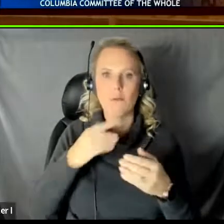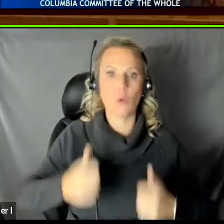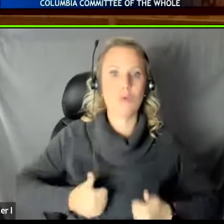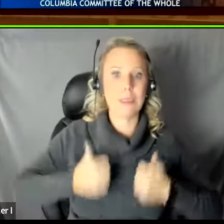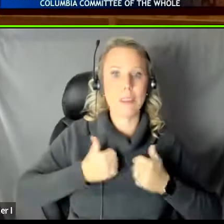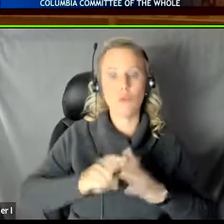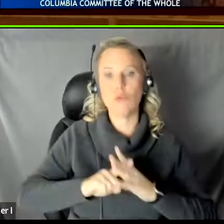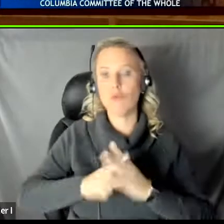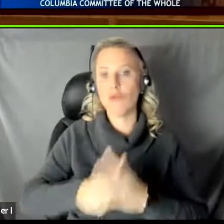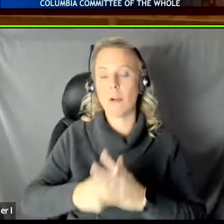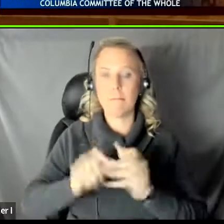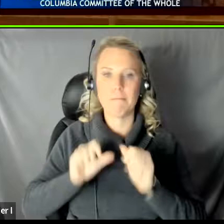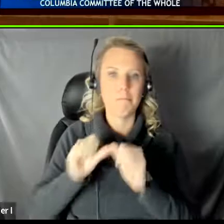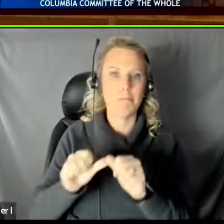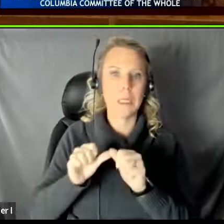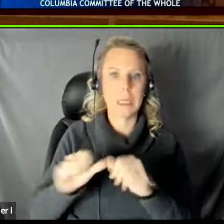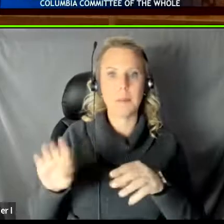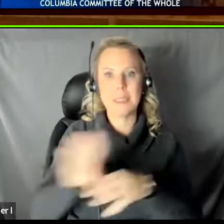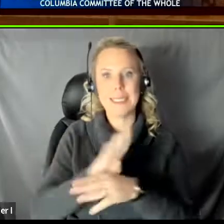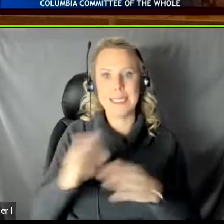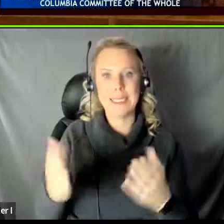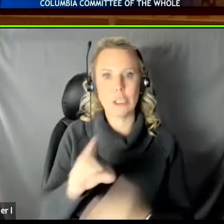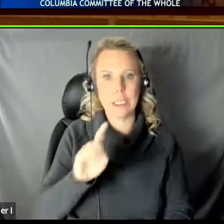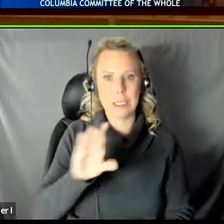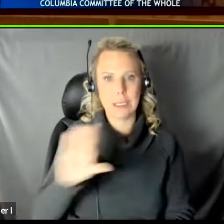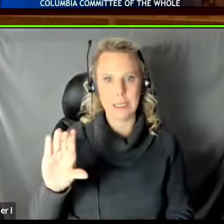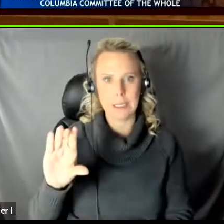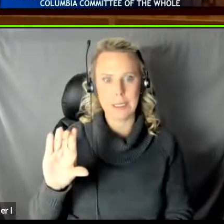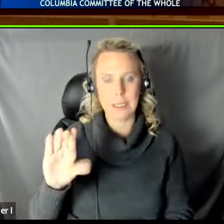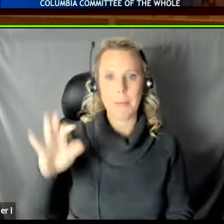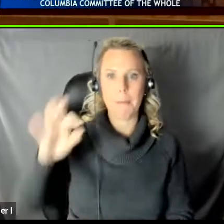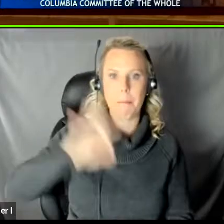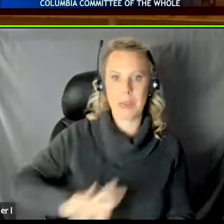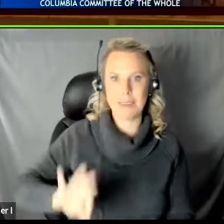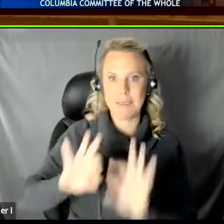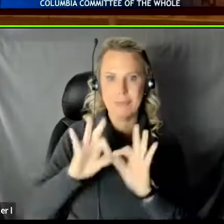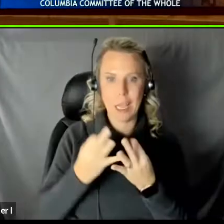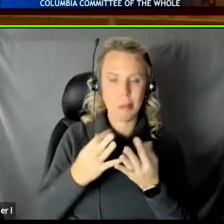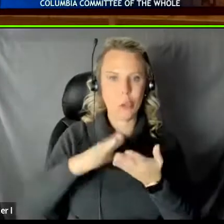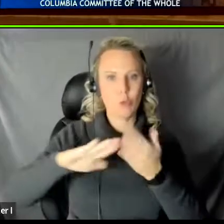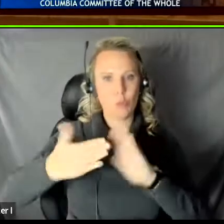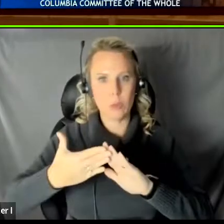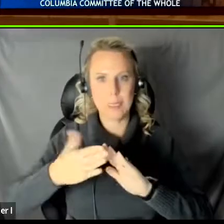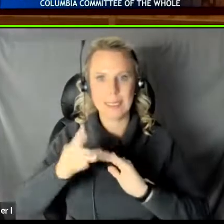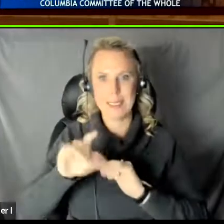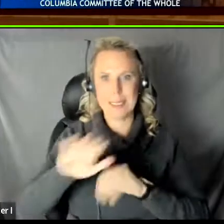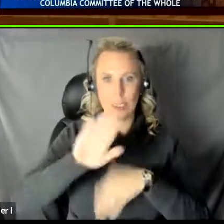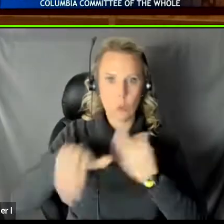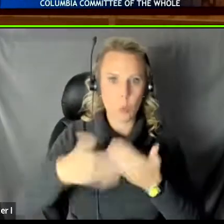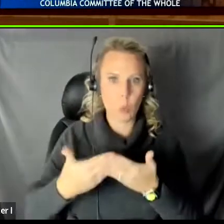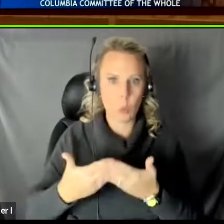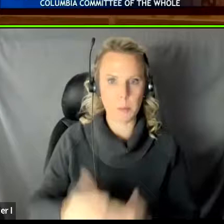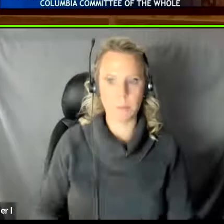start and maintain a business in the District of Columbia, benefiting families, communities, and the district as a whole.